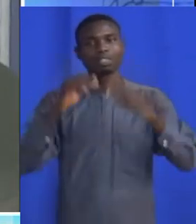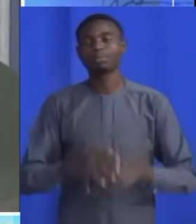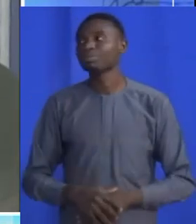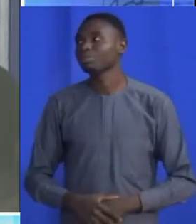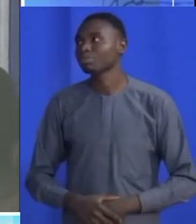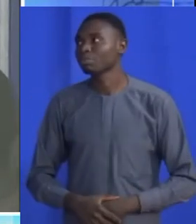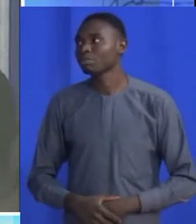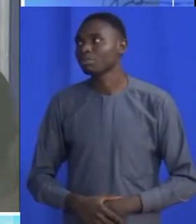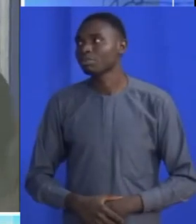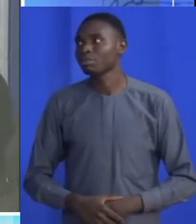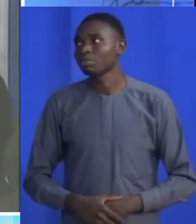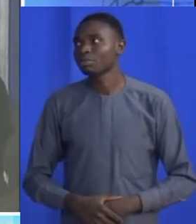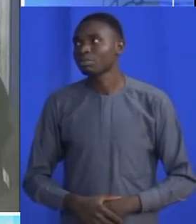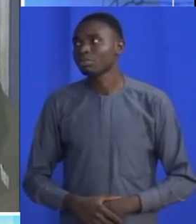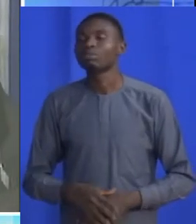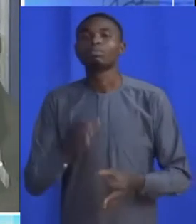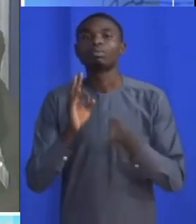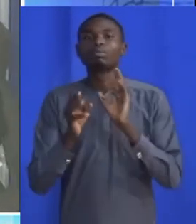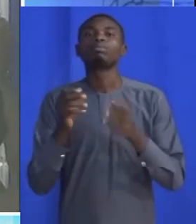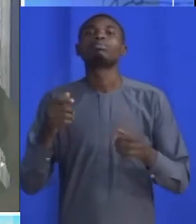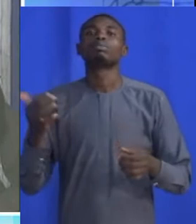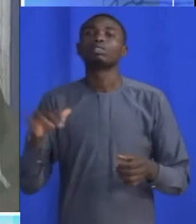We have the speaker.